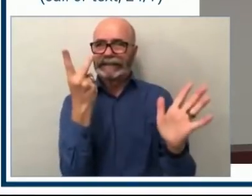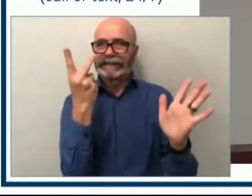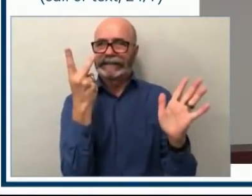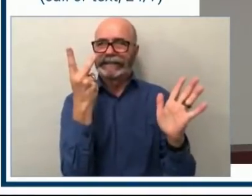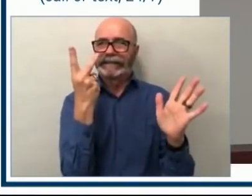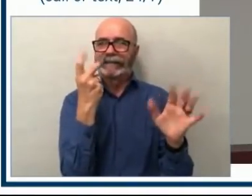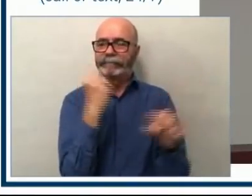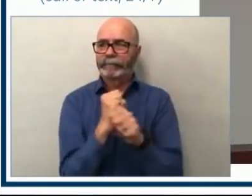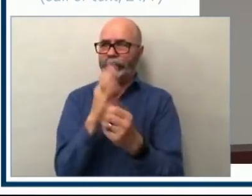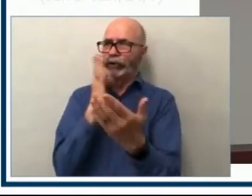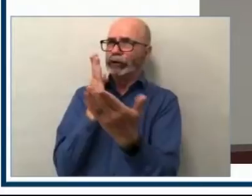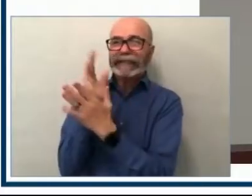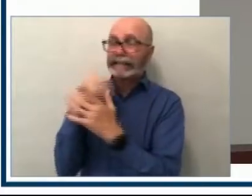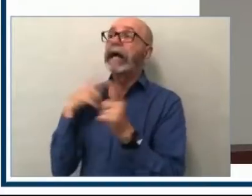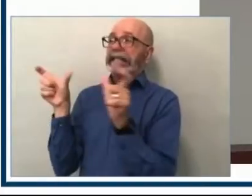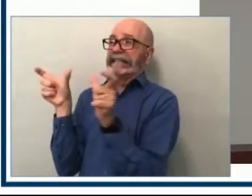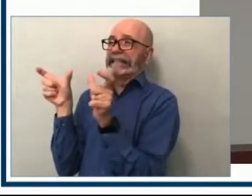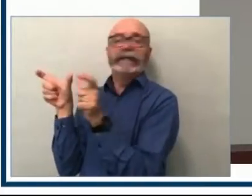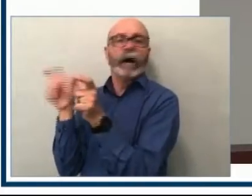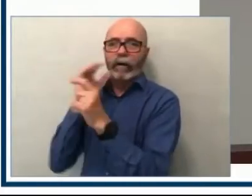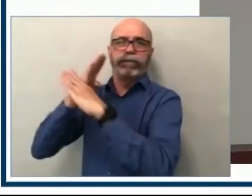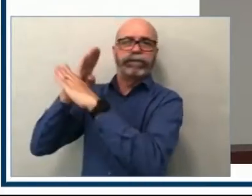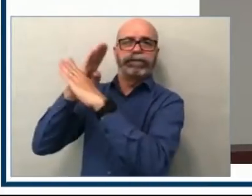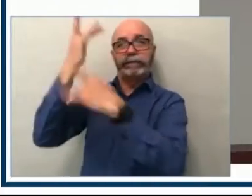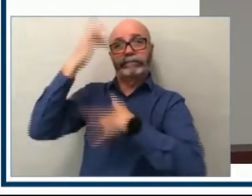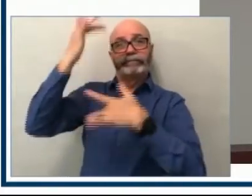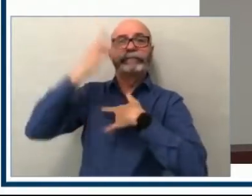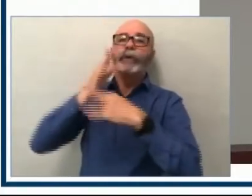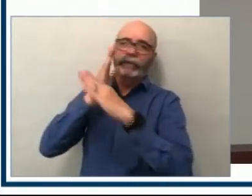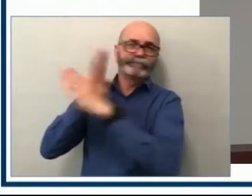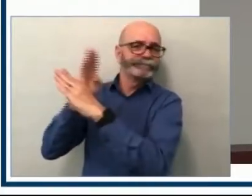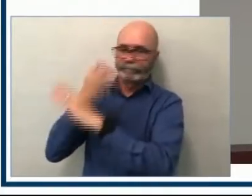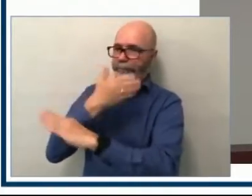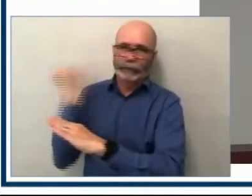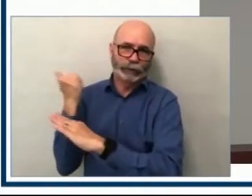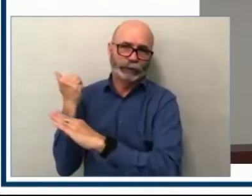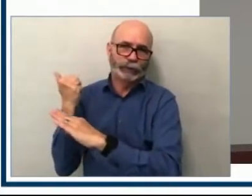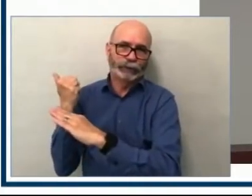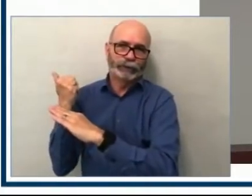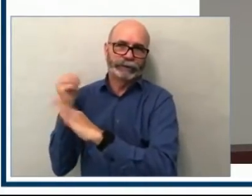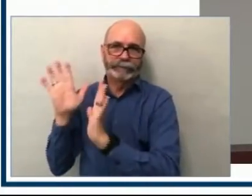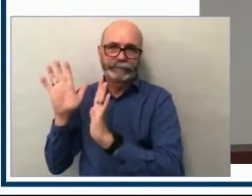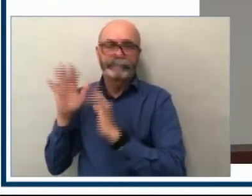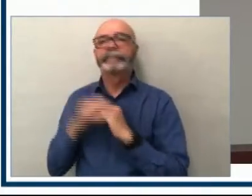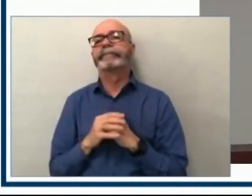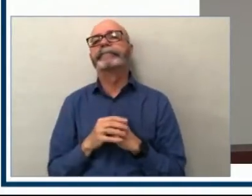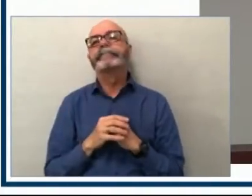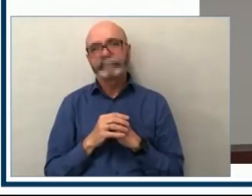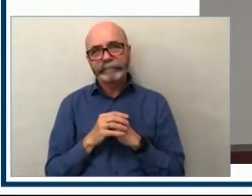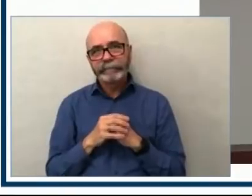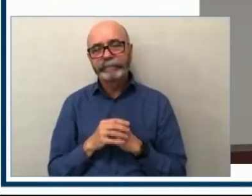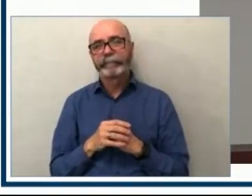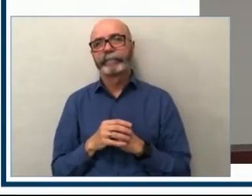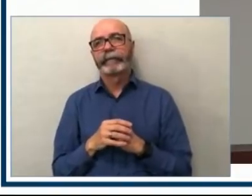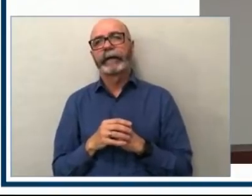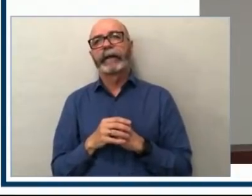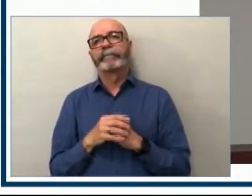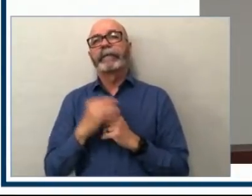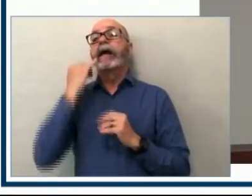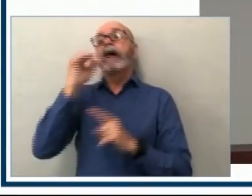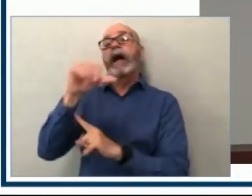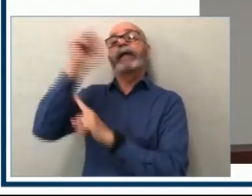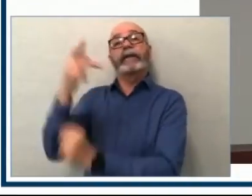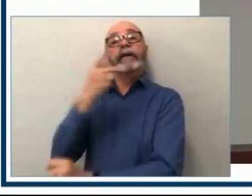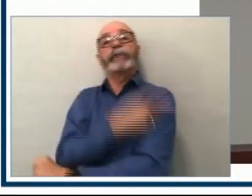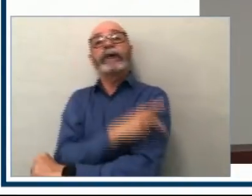best possible and the longest possible immunity. When you look at other provinces, they are stretched out and they're going